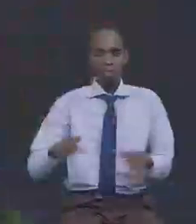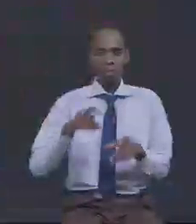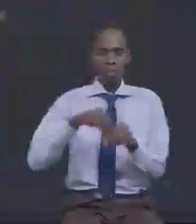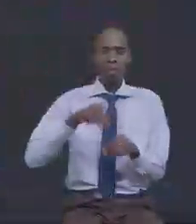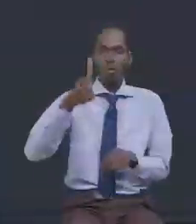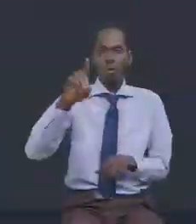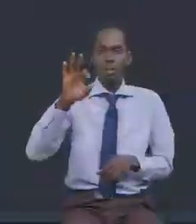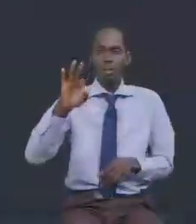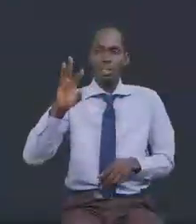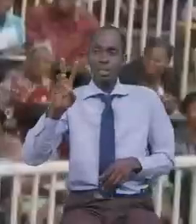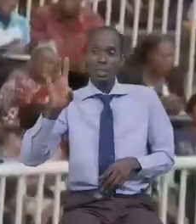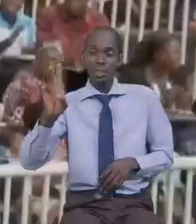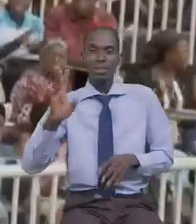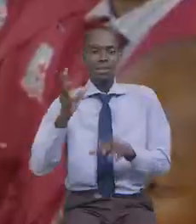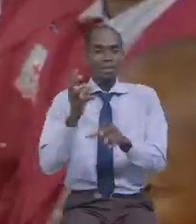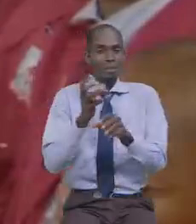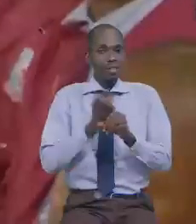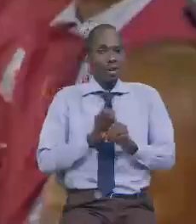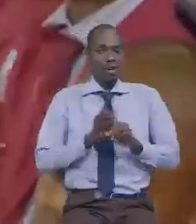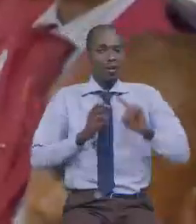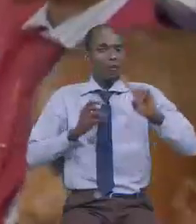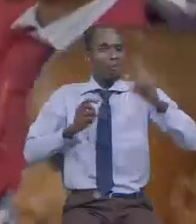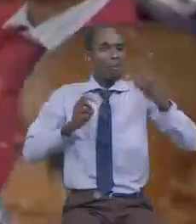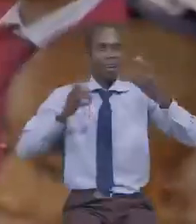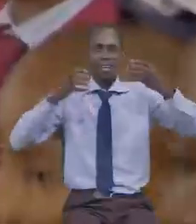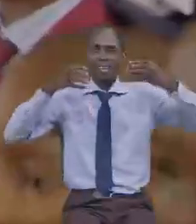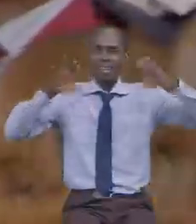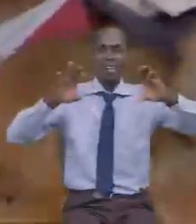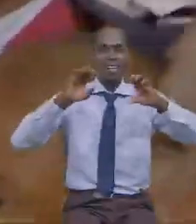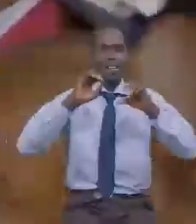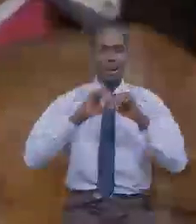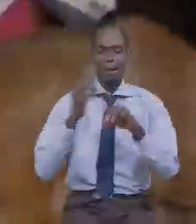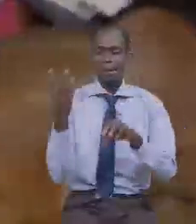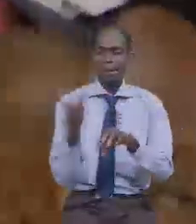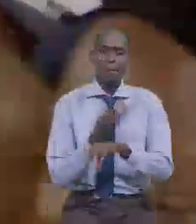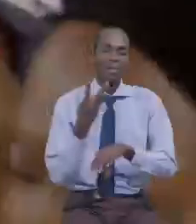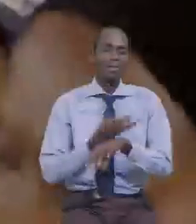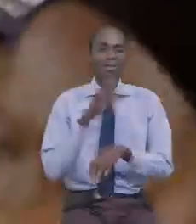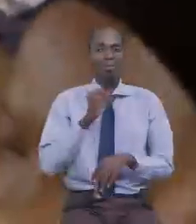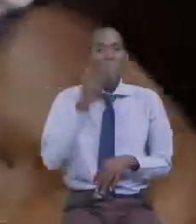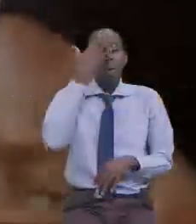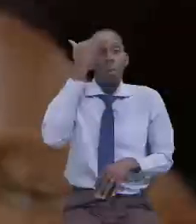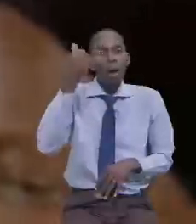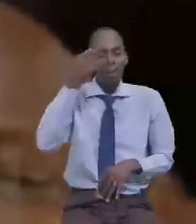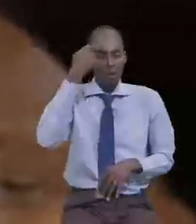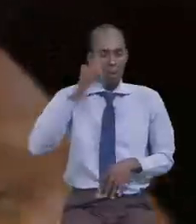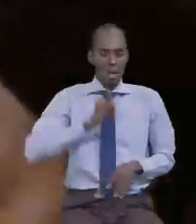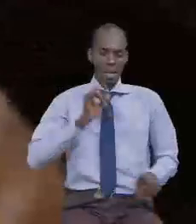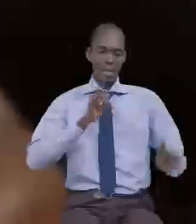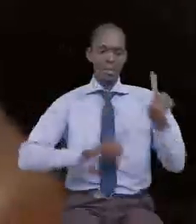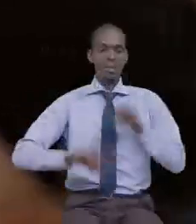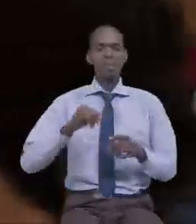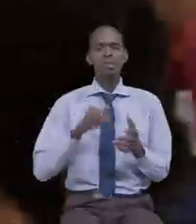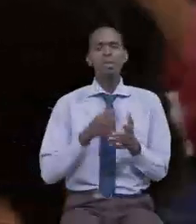first class degree in mathematics, because I said so. What are you